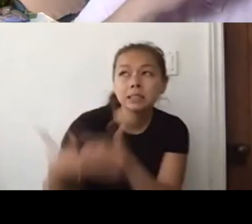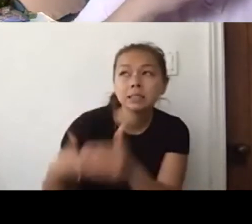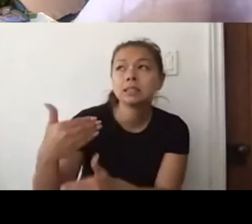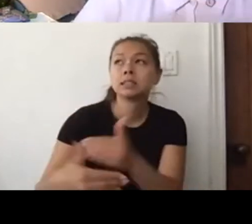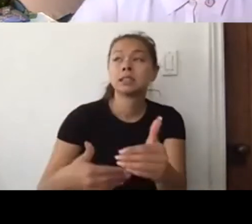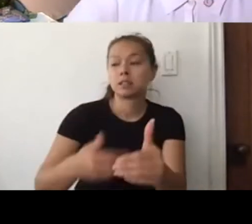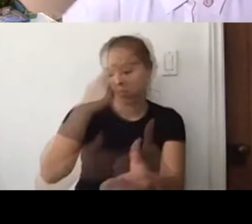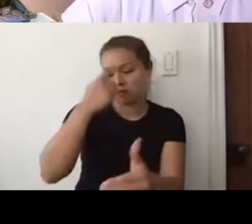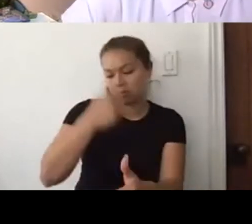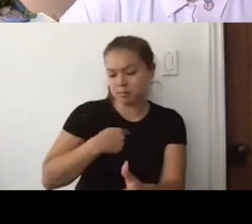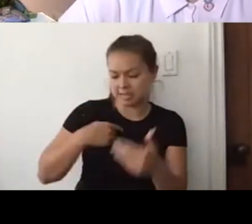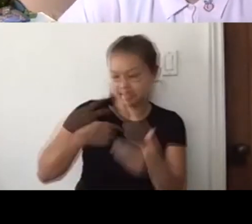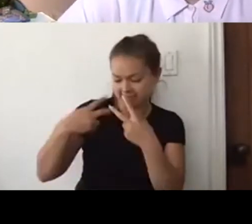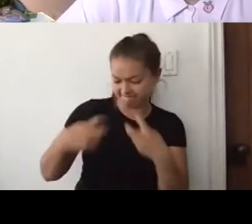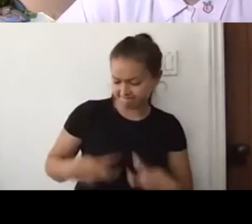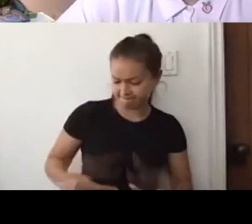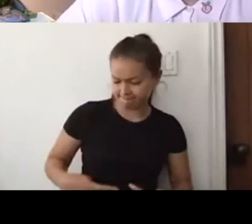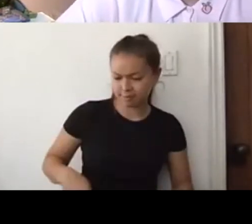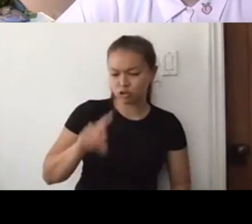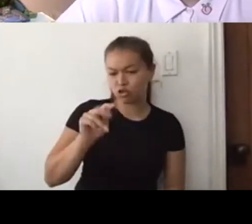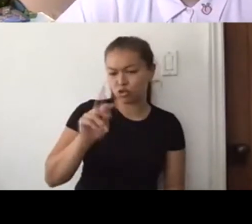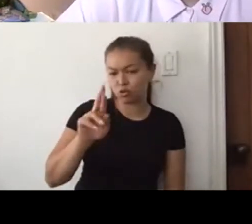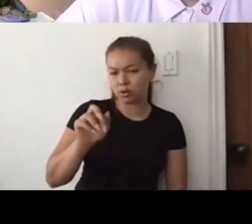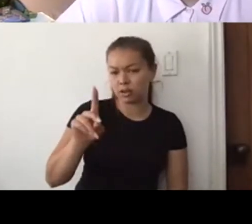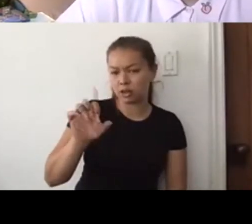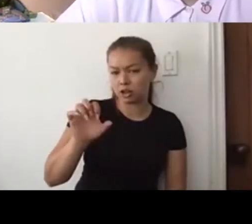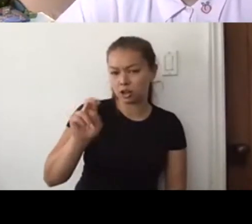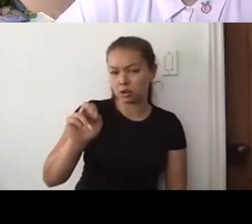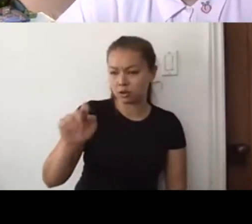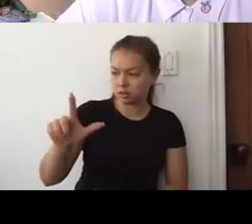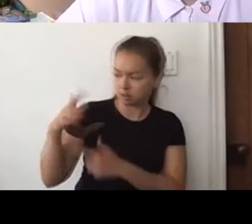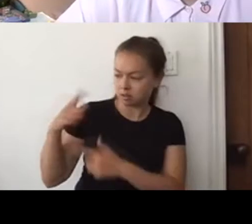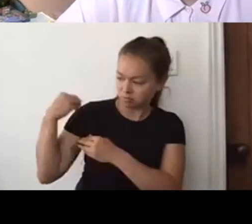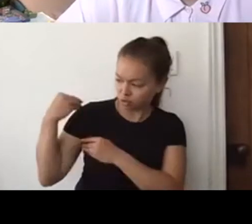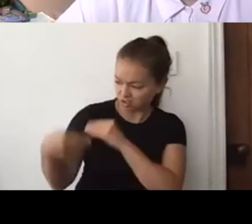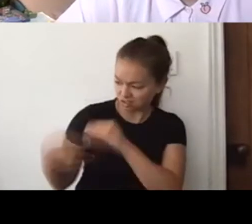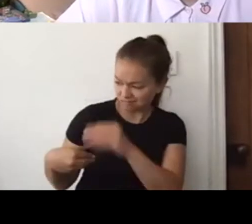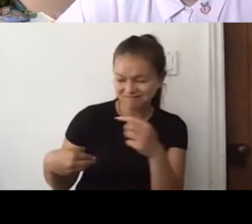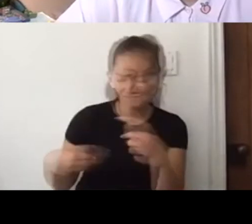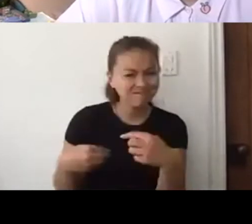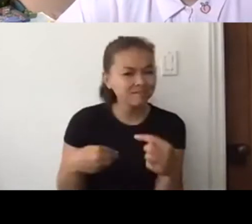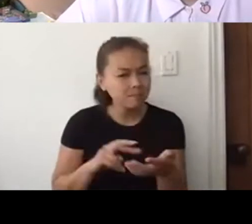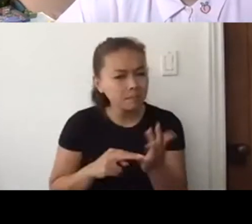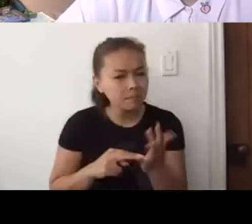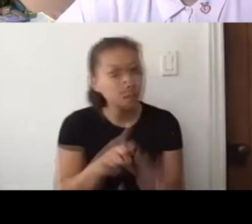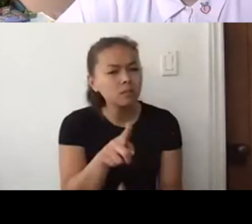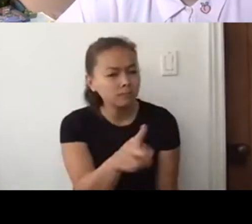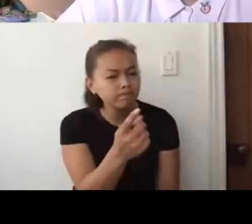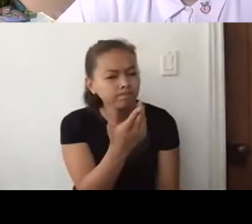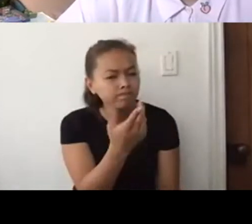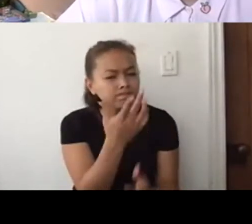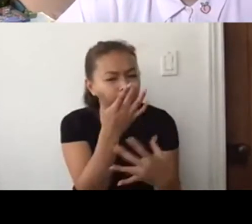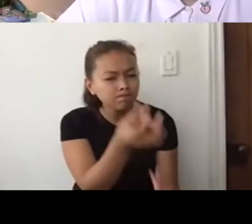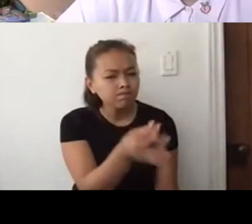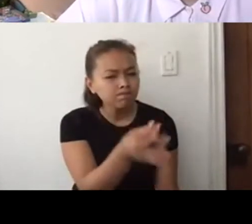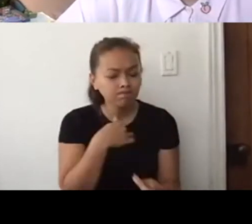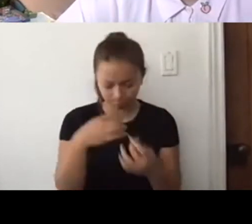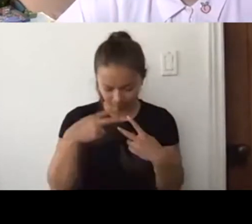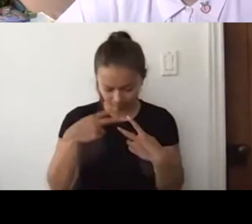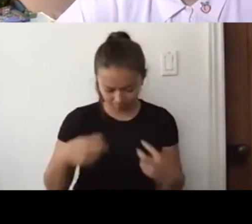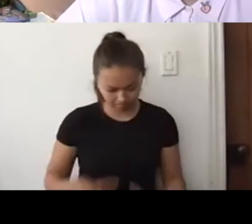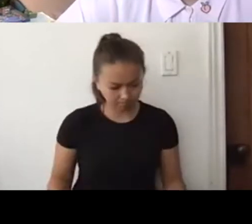normalized based on where I come from, and really taking note and humbly acknowledging that this is going to be part of